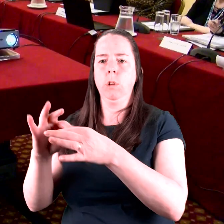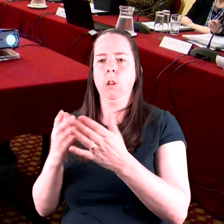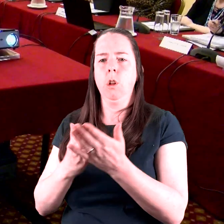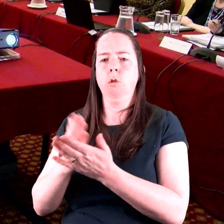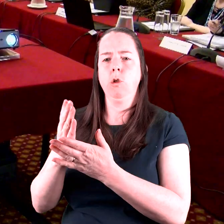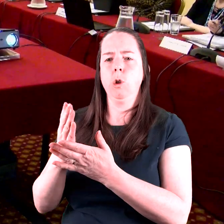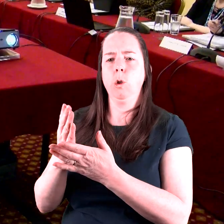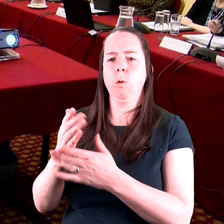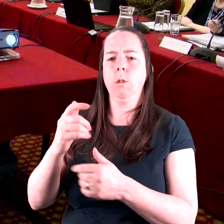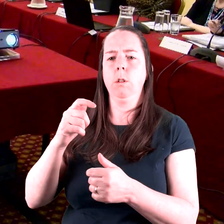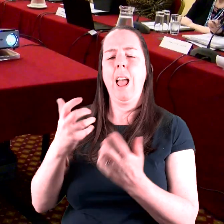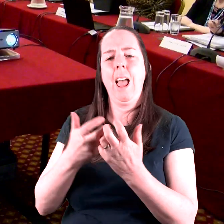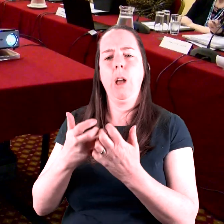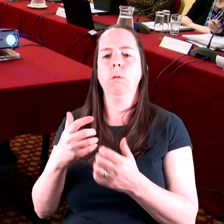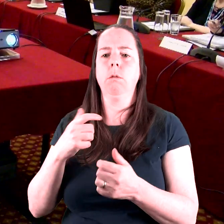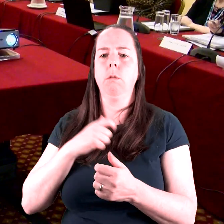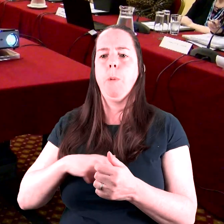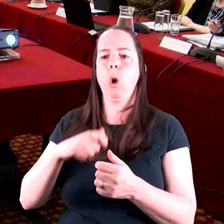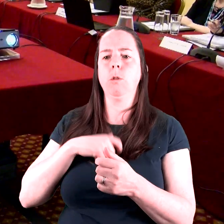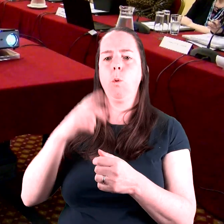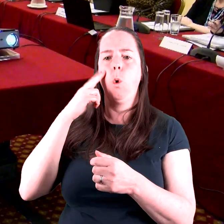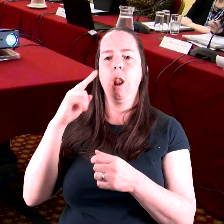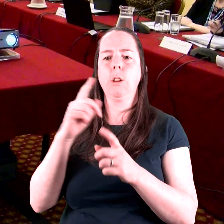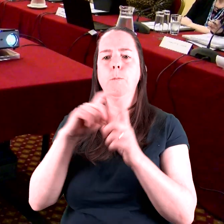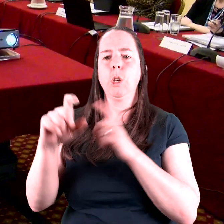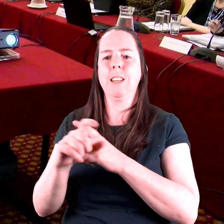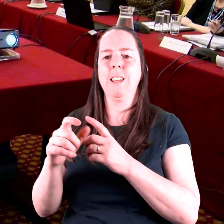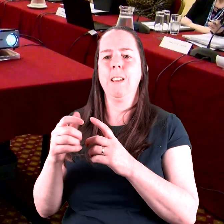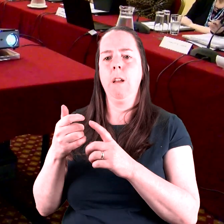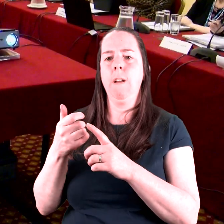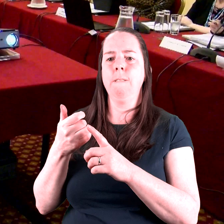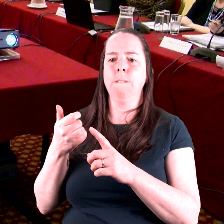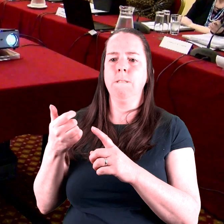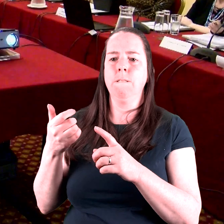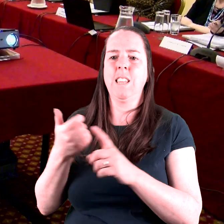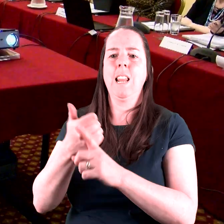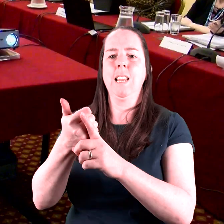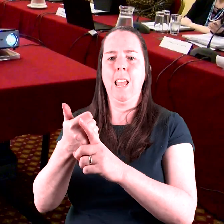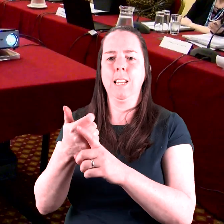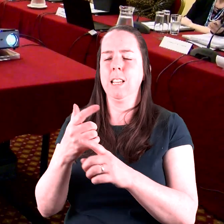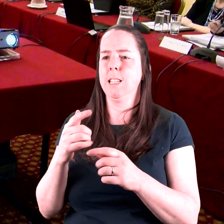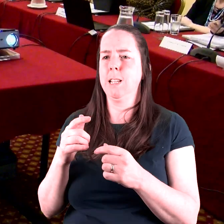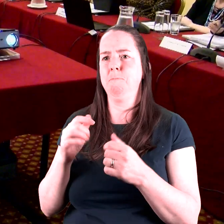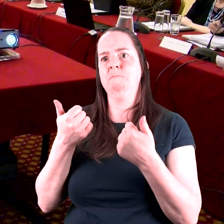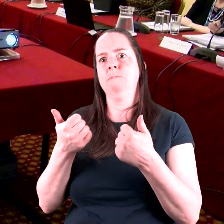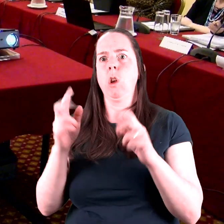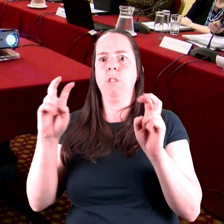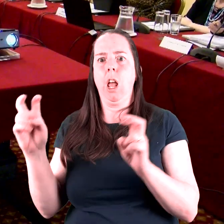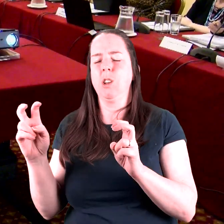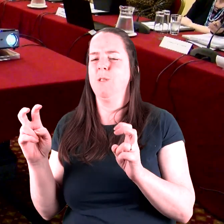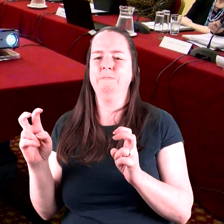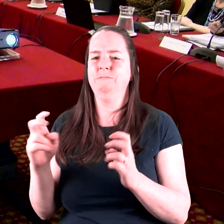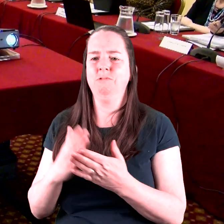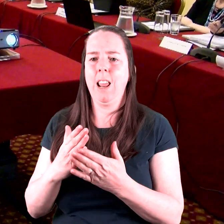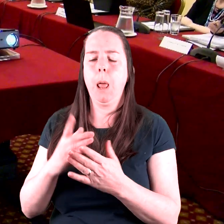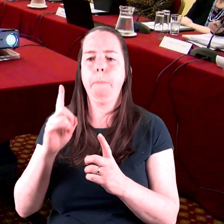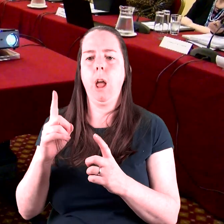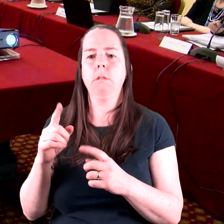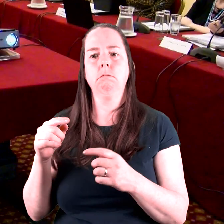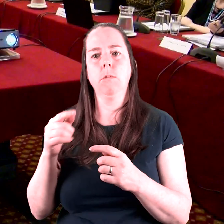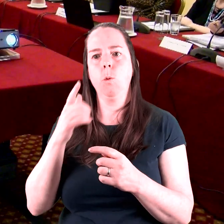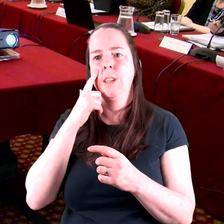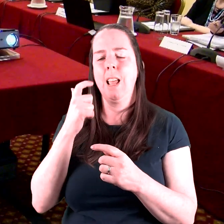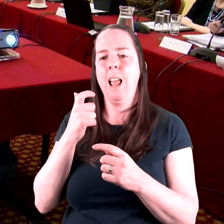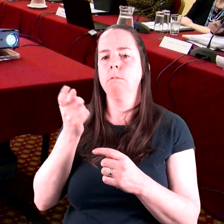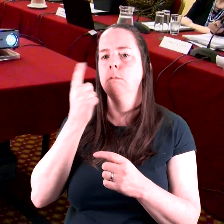is through posts that we're currently calling community facilitators. Not a very sexy title, but I think this is something